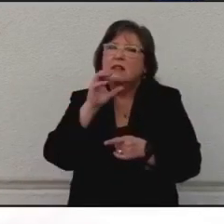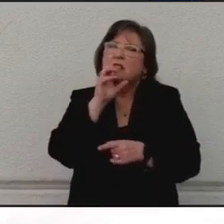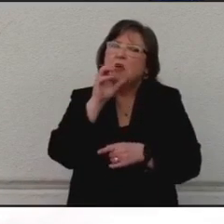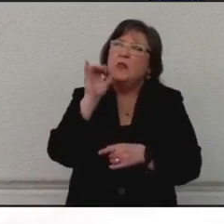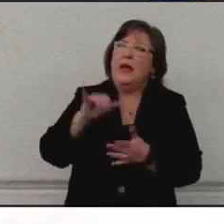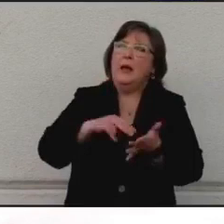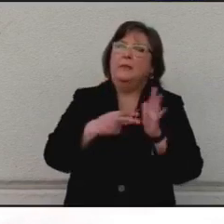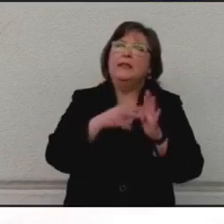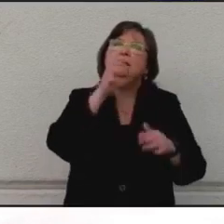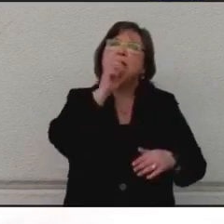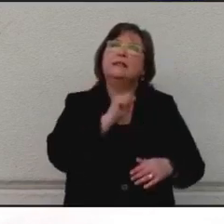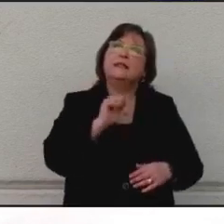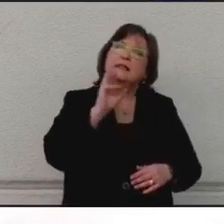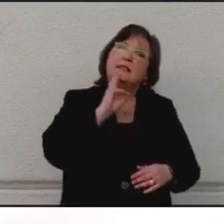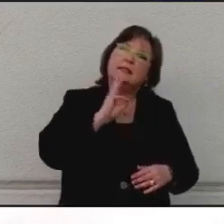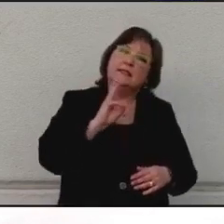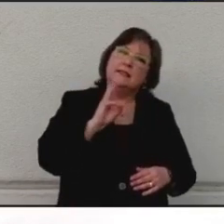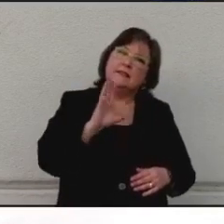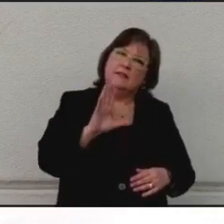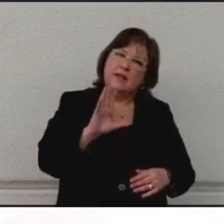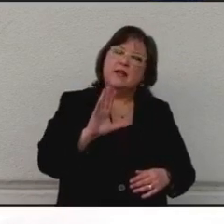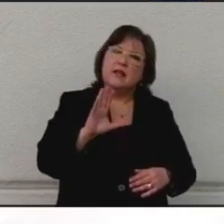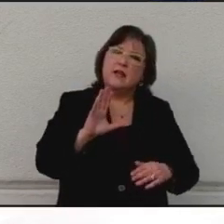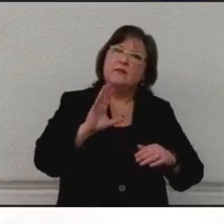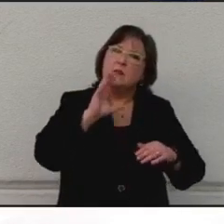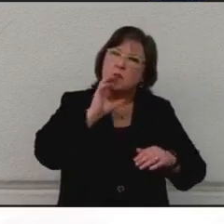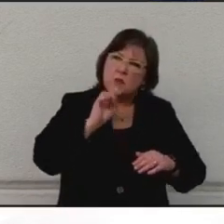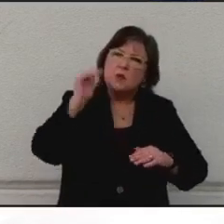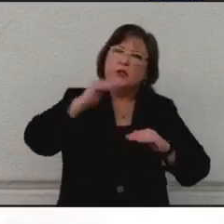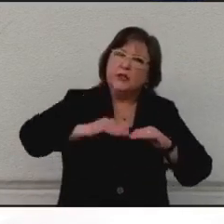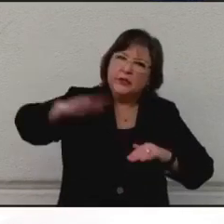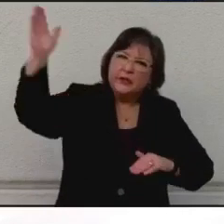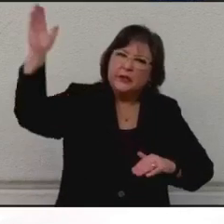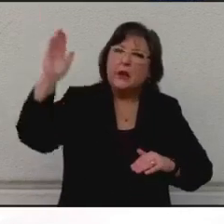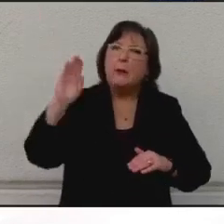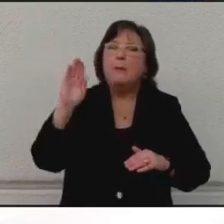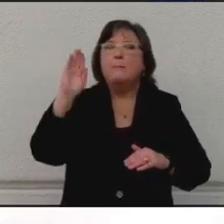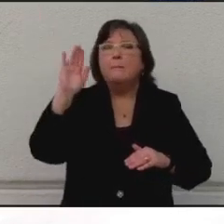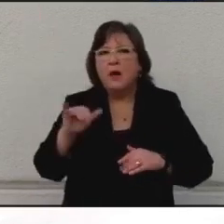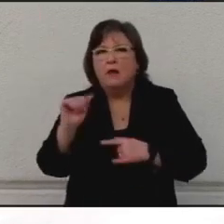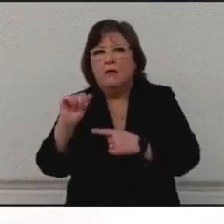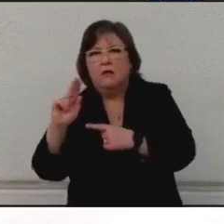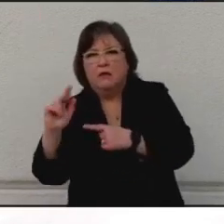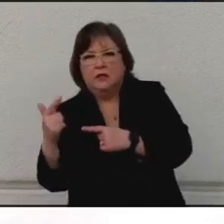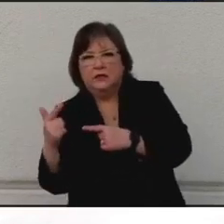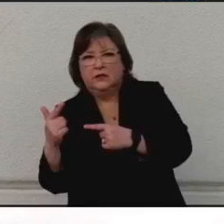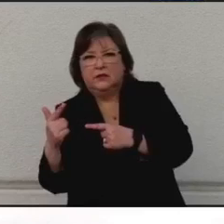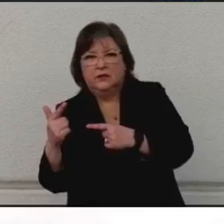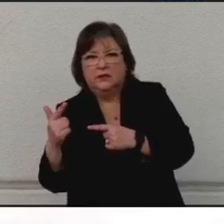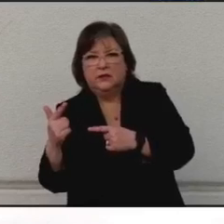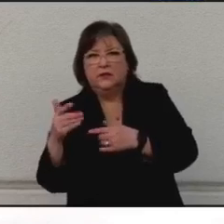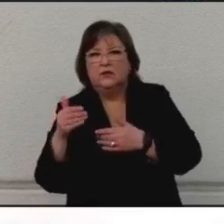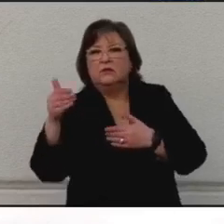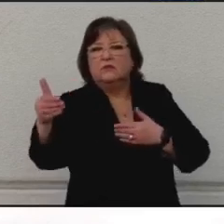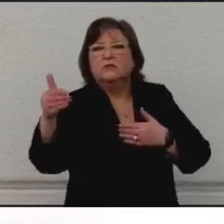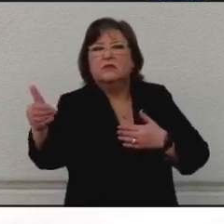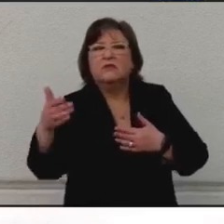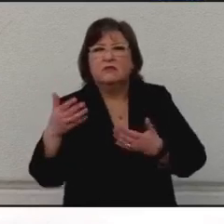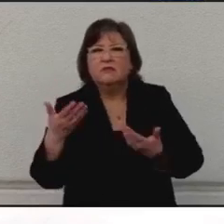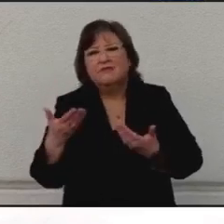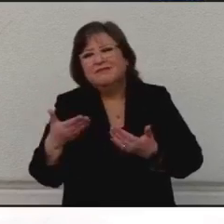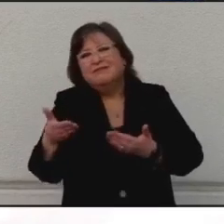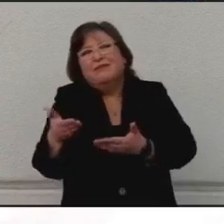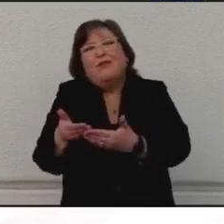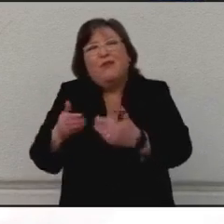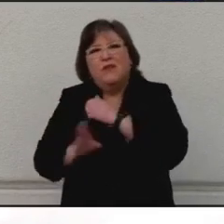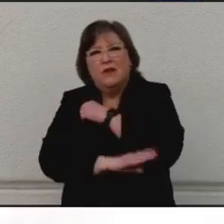goal, and that's what we did. Our supply has been slowly increasing each week. That's